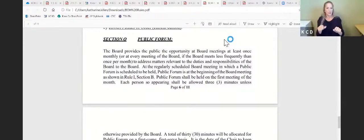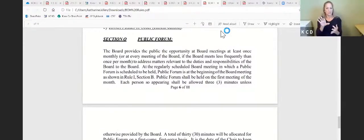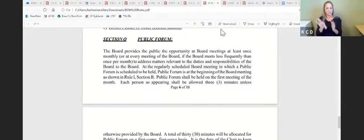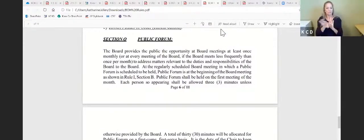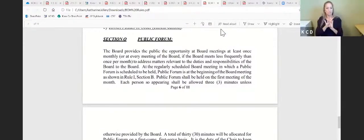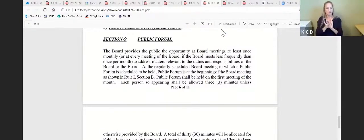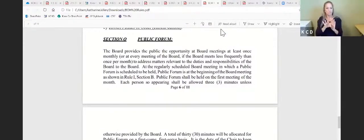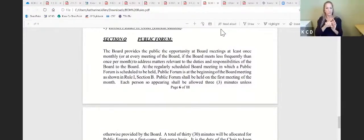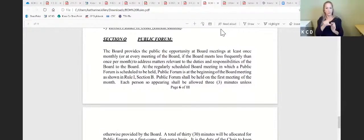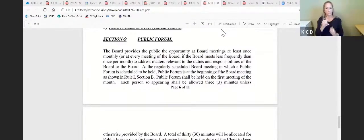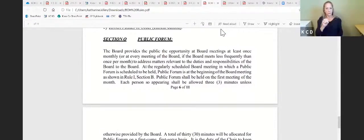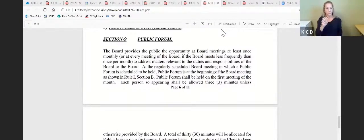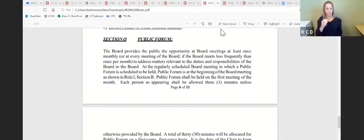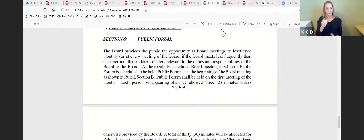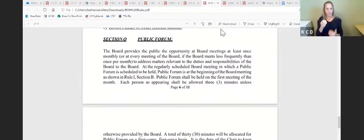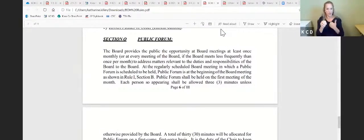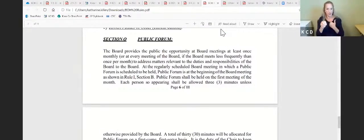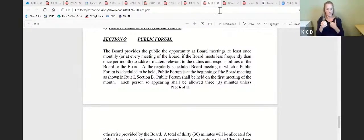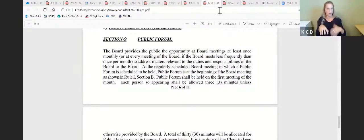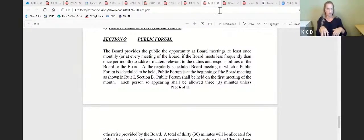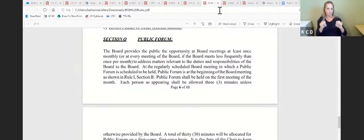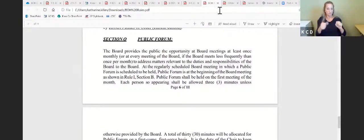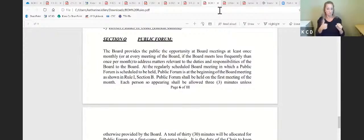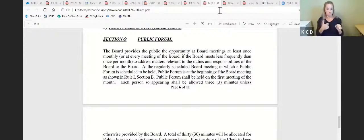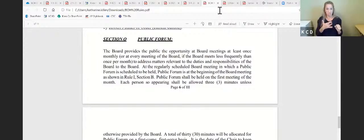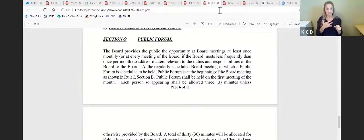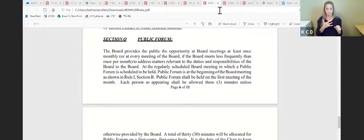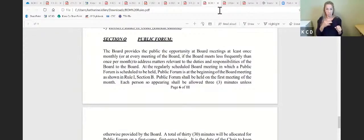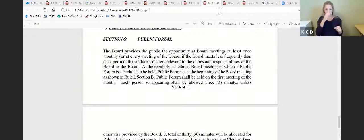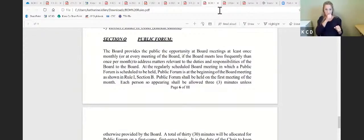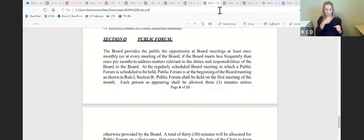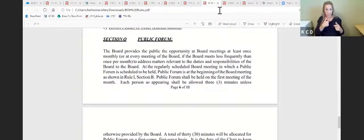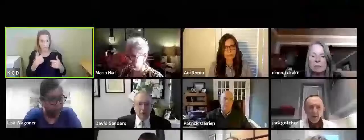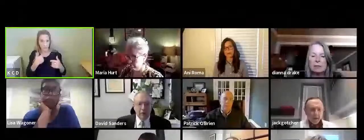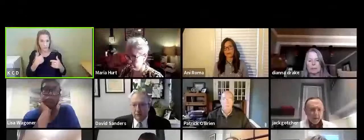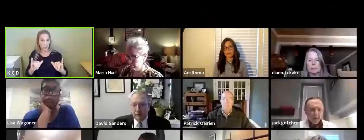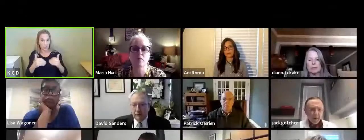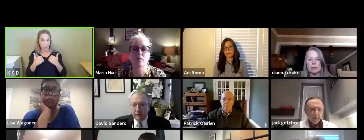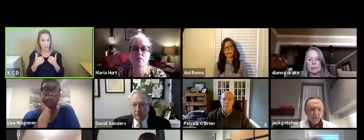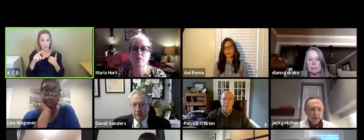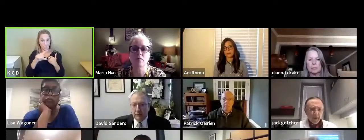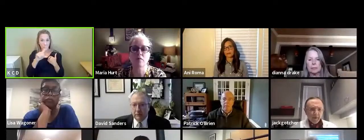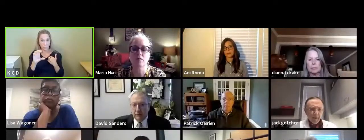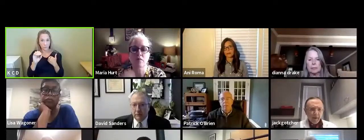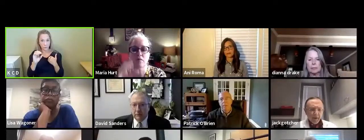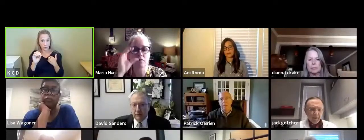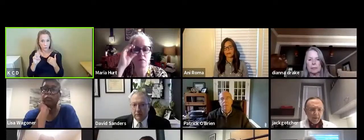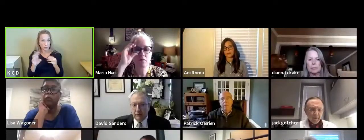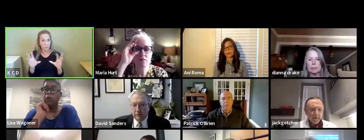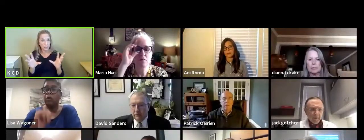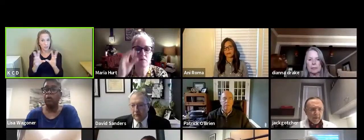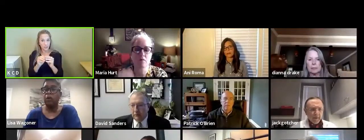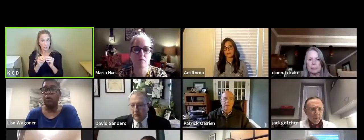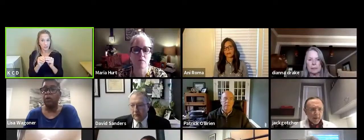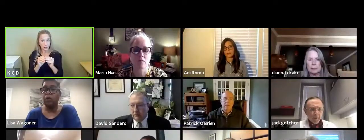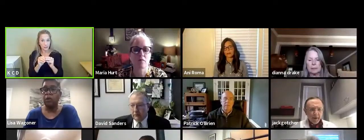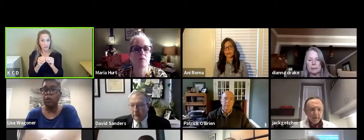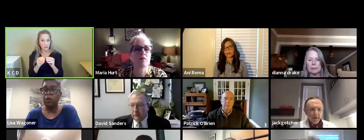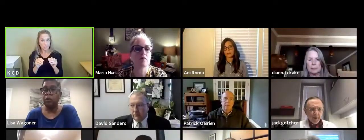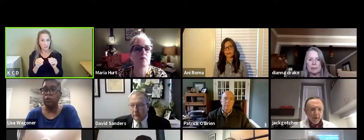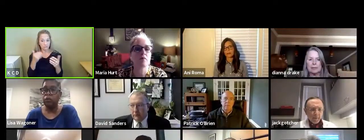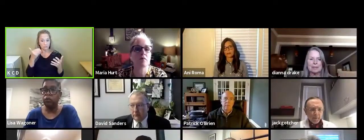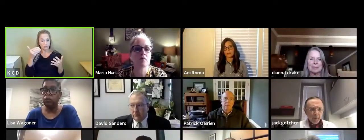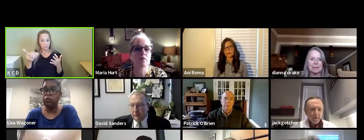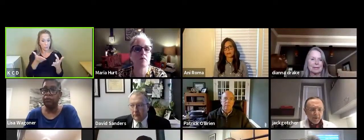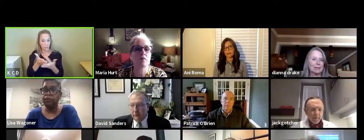Zoom meetings. So I would assume we would continue Zoom meetings up to that point. And we have, I think, been able